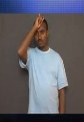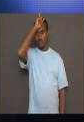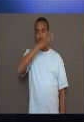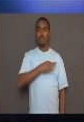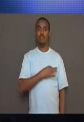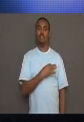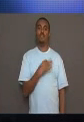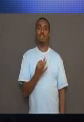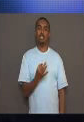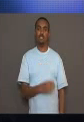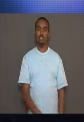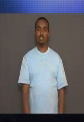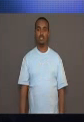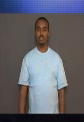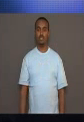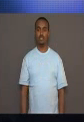France,